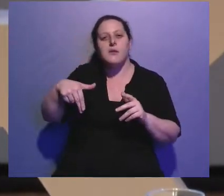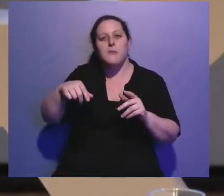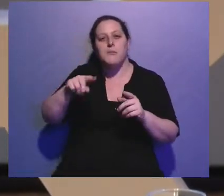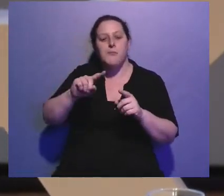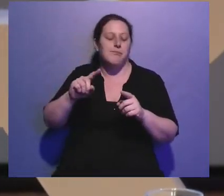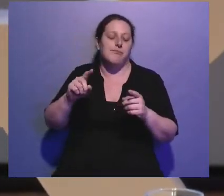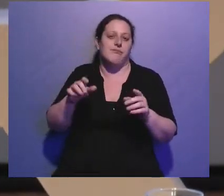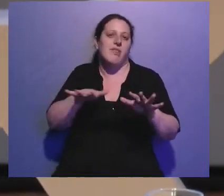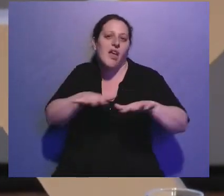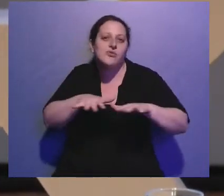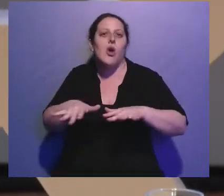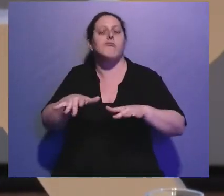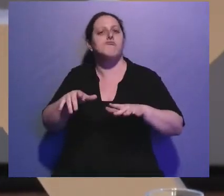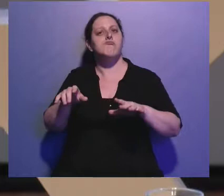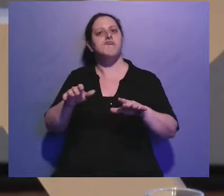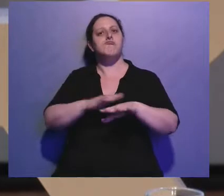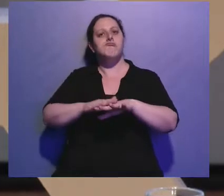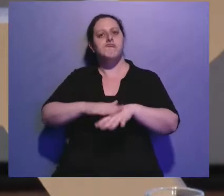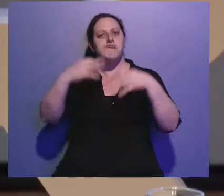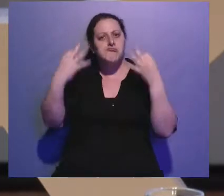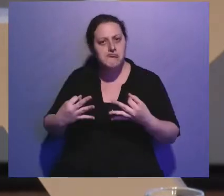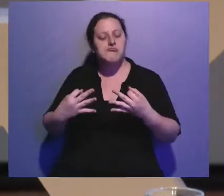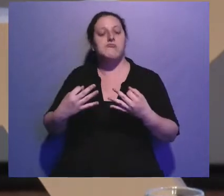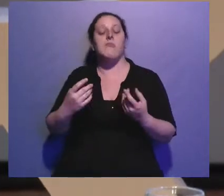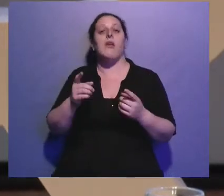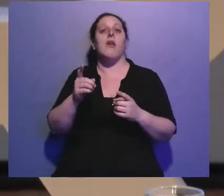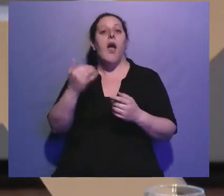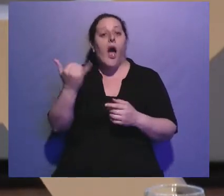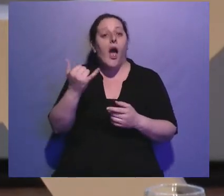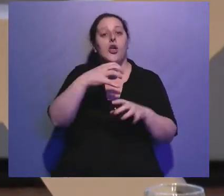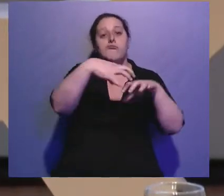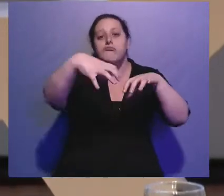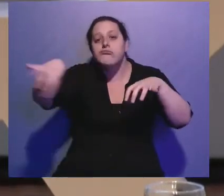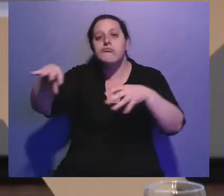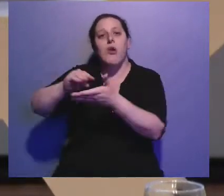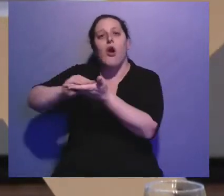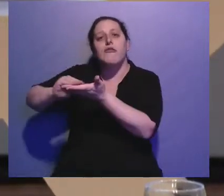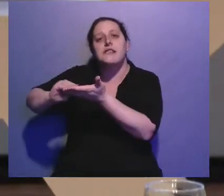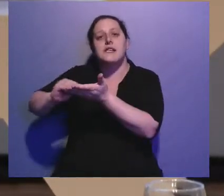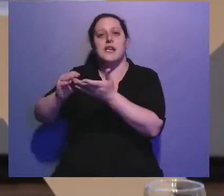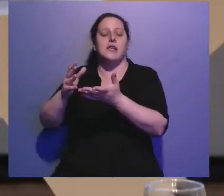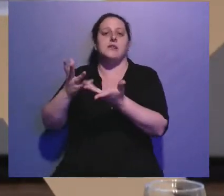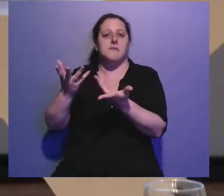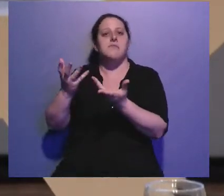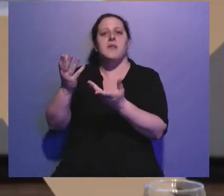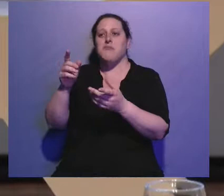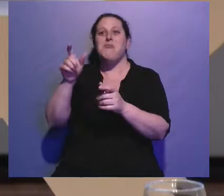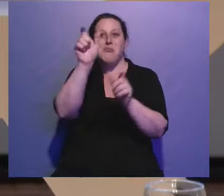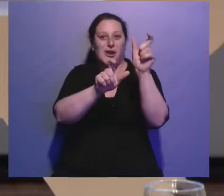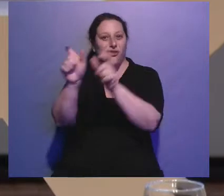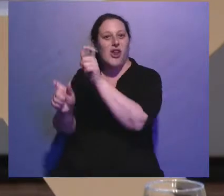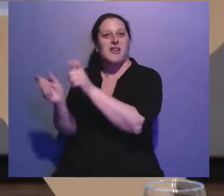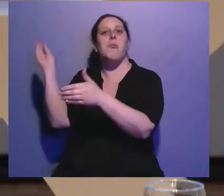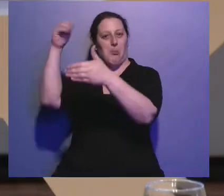these efforts towards transparency that will allow people to engage. However, I think the largest challenge that